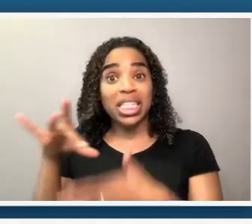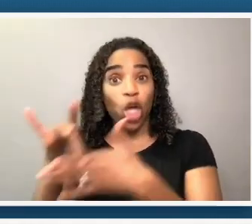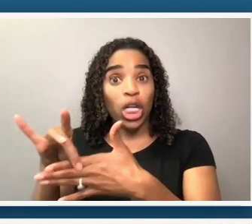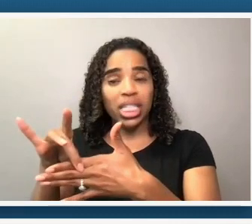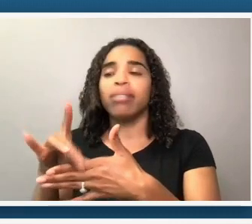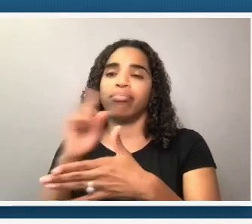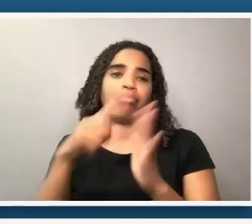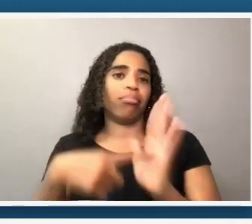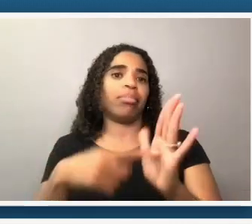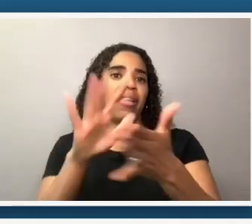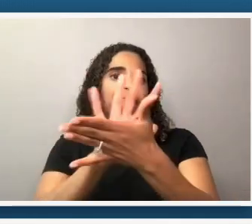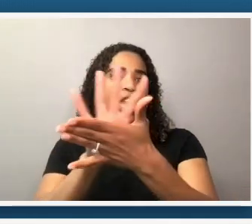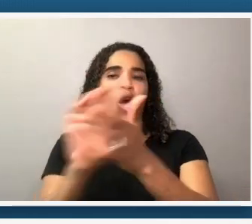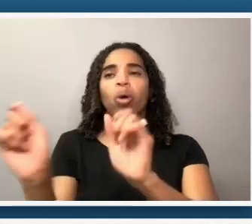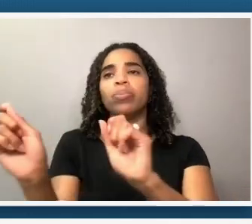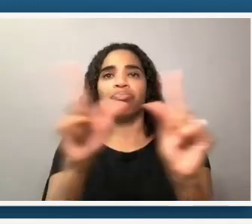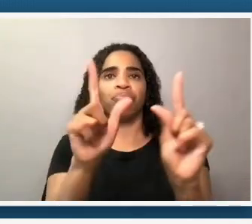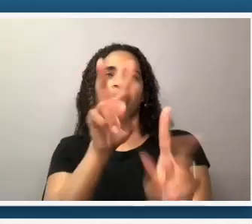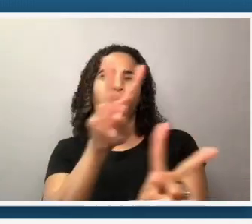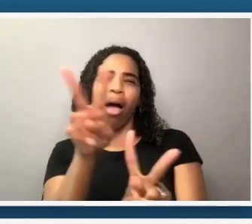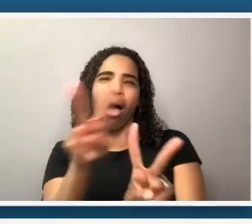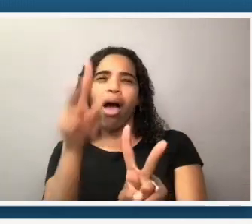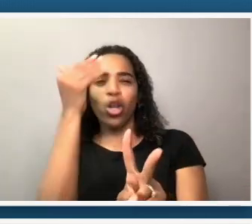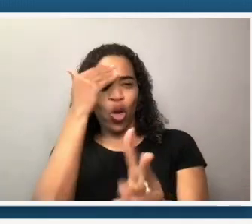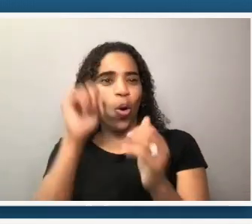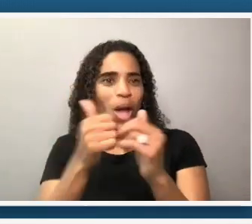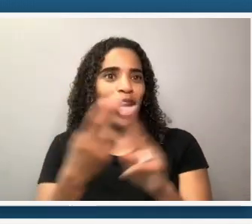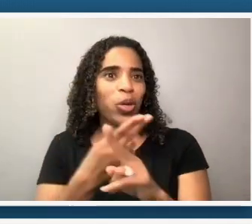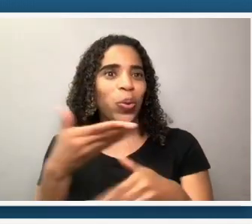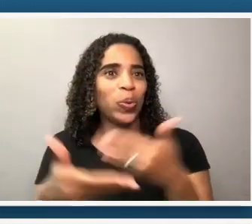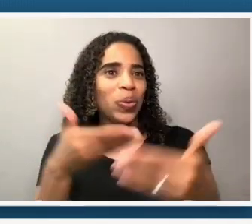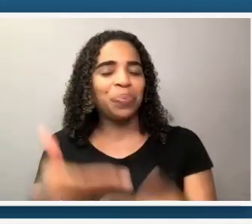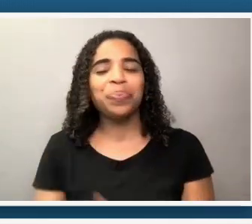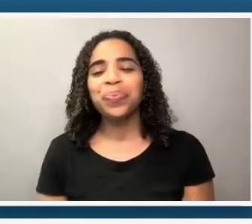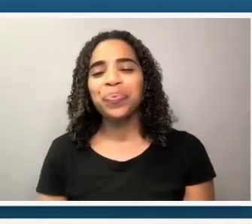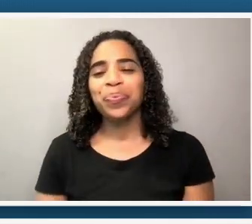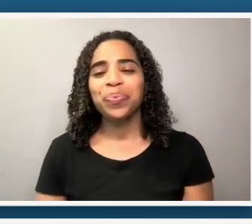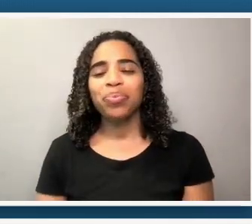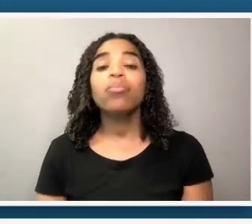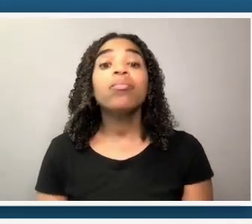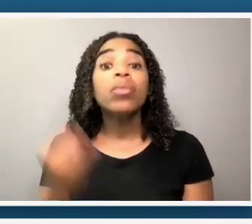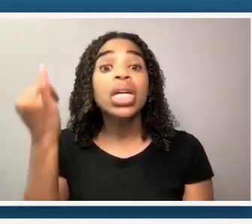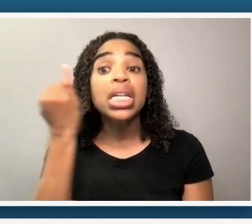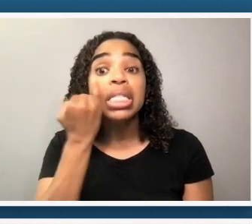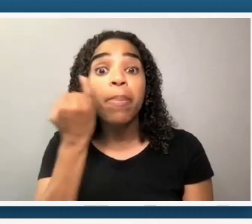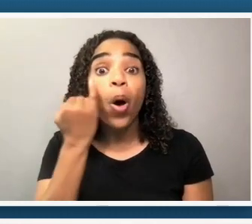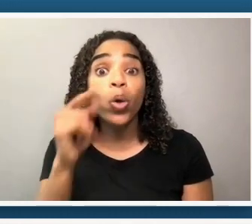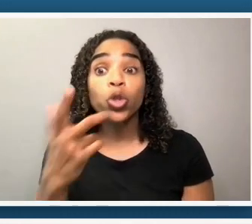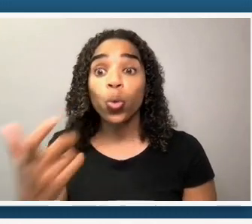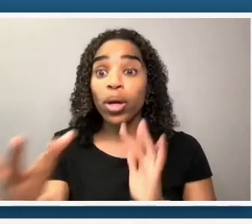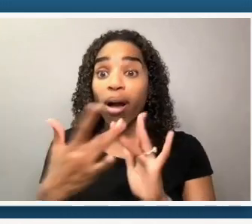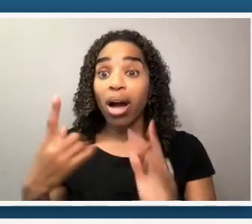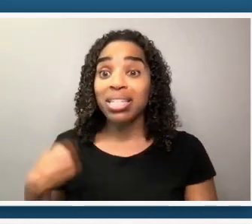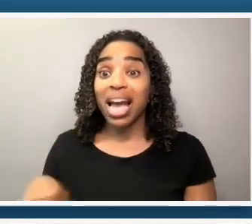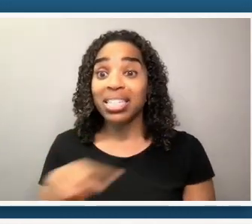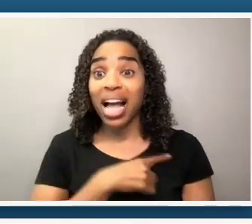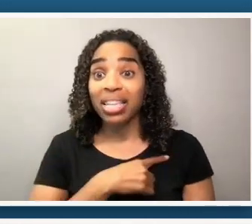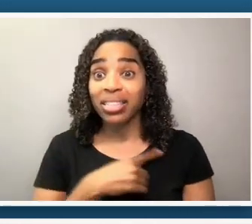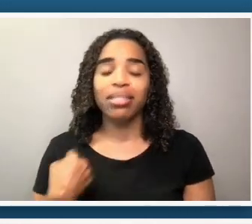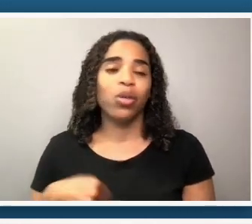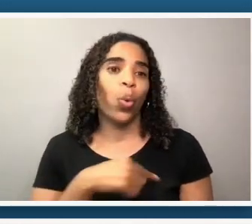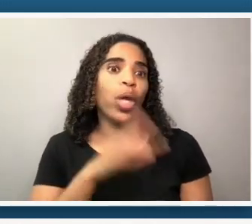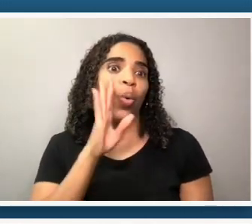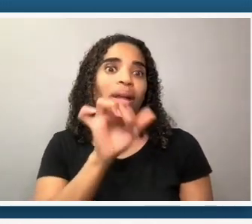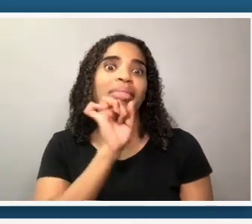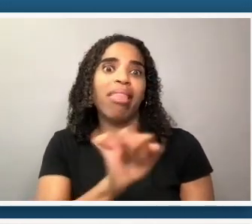that provides a quick video tutorial on how to get started. And then if you'd like to get in touch with us, we would love to hear from you. If